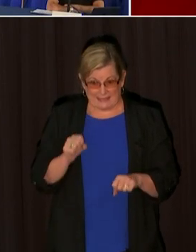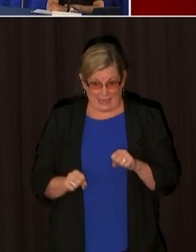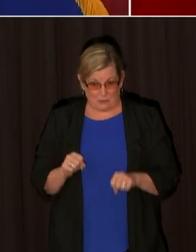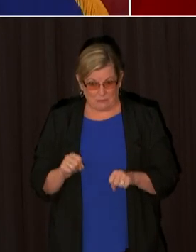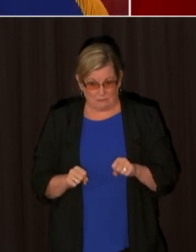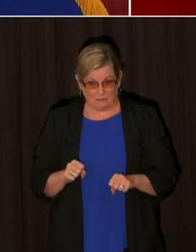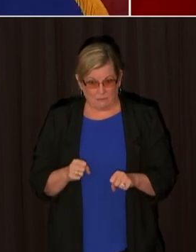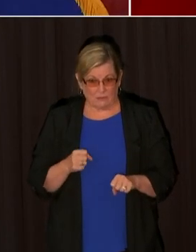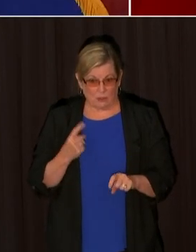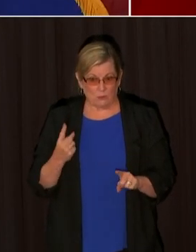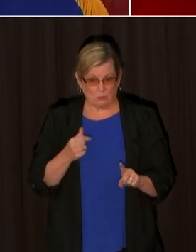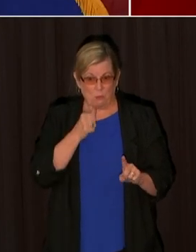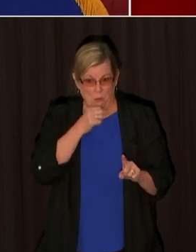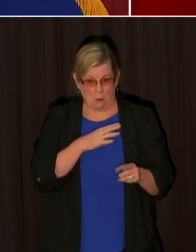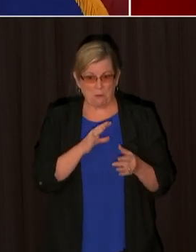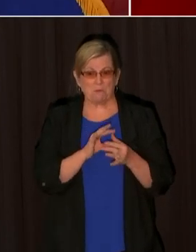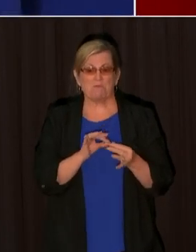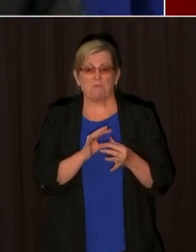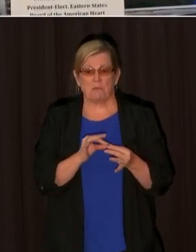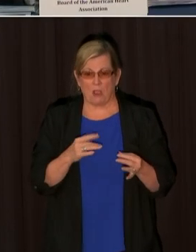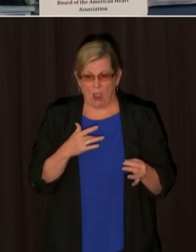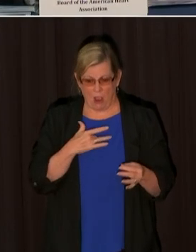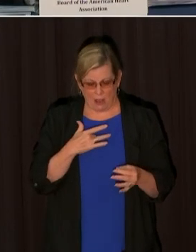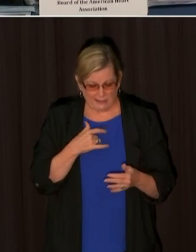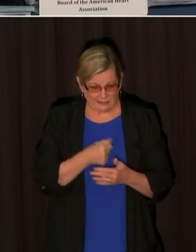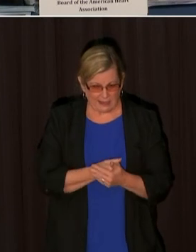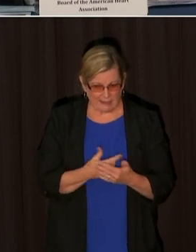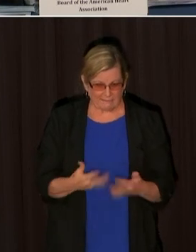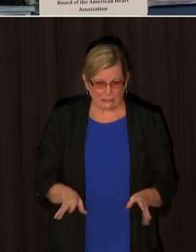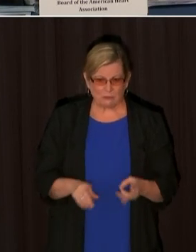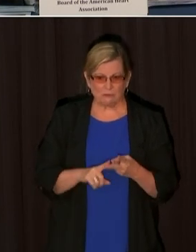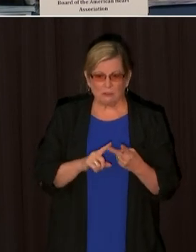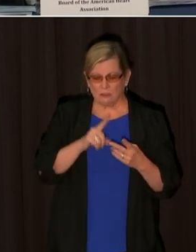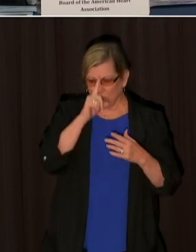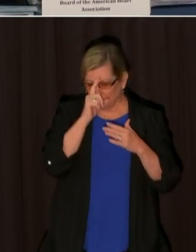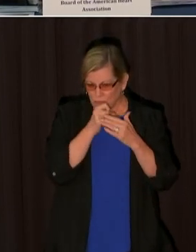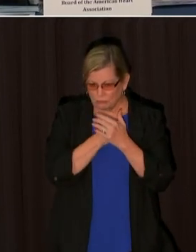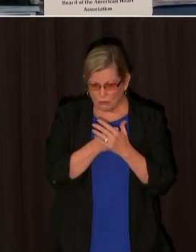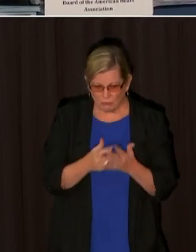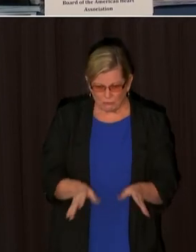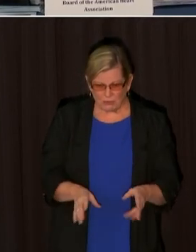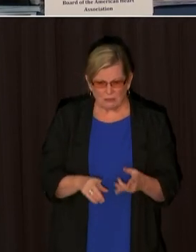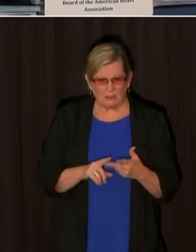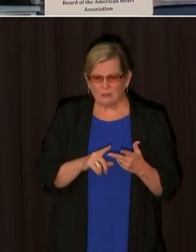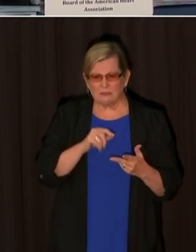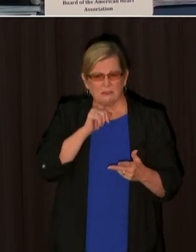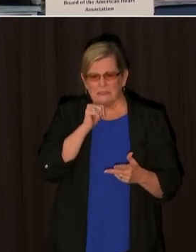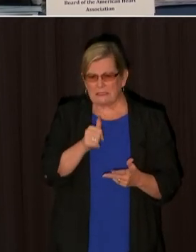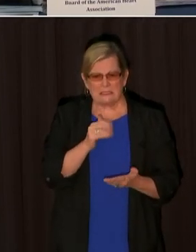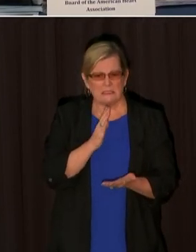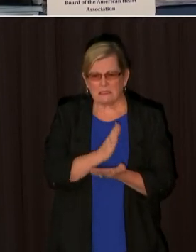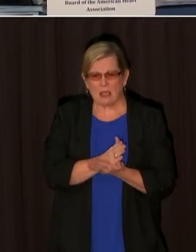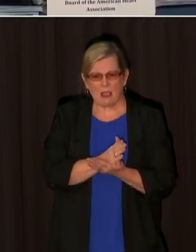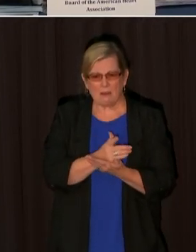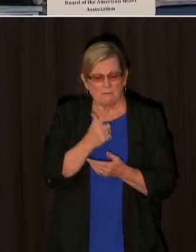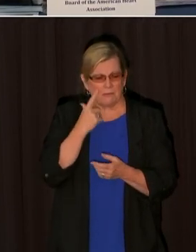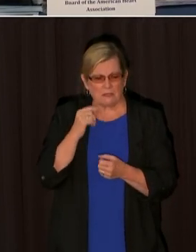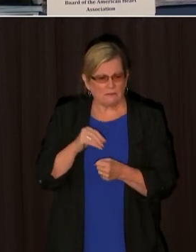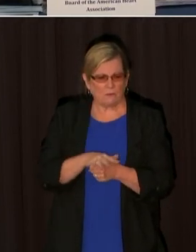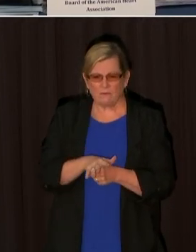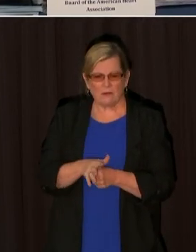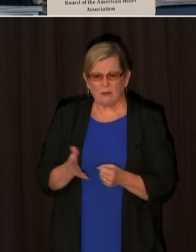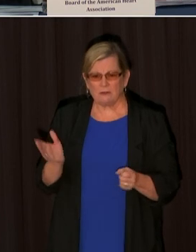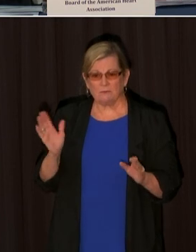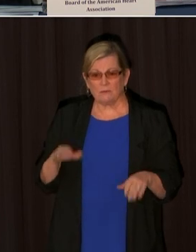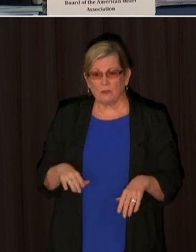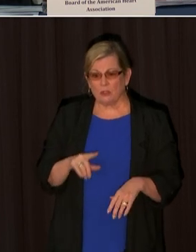through. Heart attacks, strokes, cardiac arrests, they don't stop because of COVID. And we know that up to 20 to 30% of people